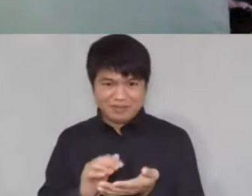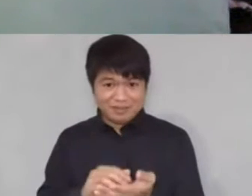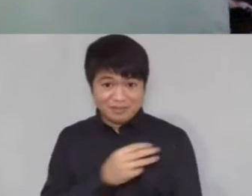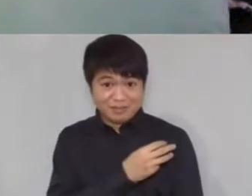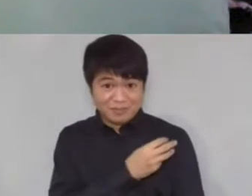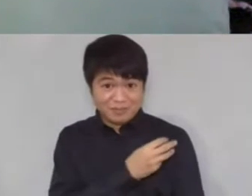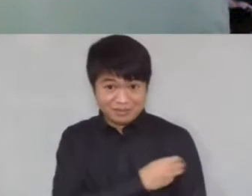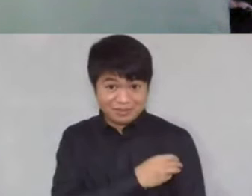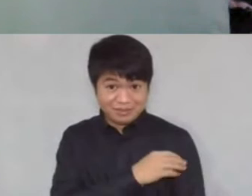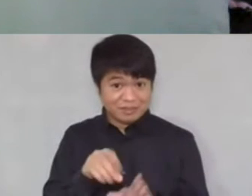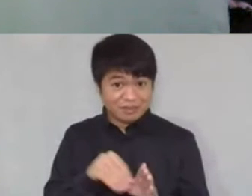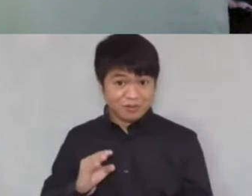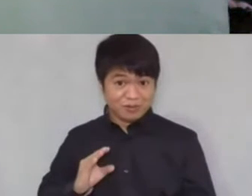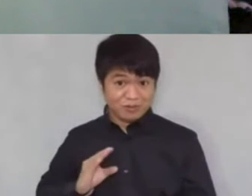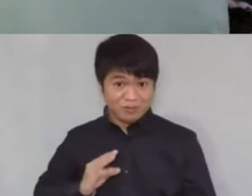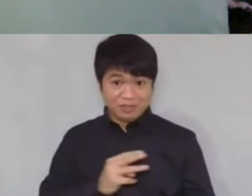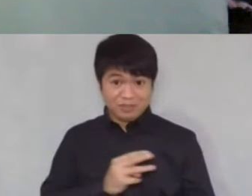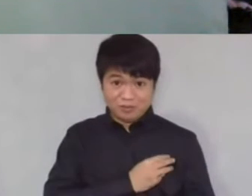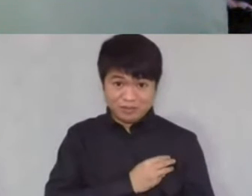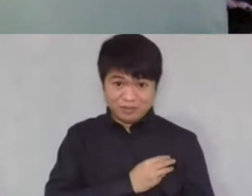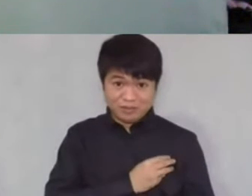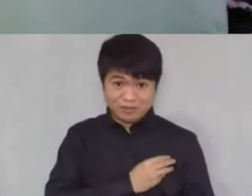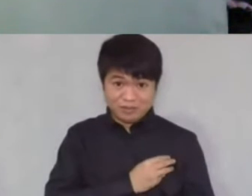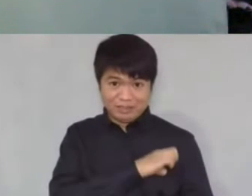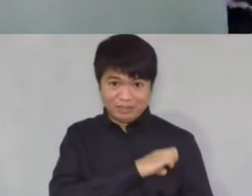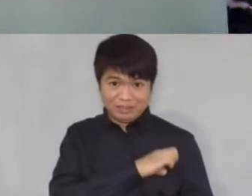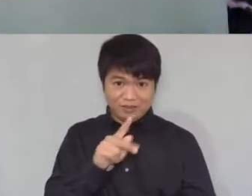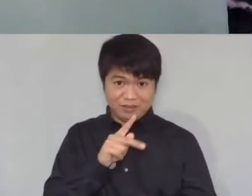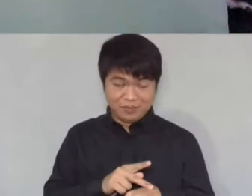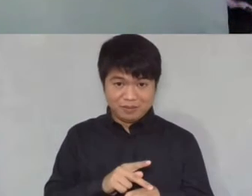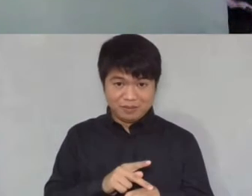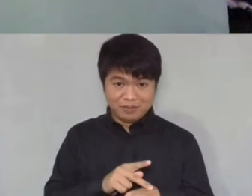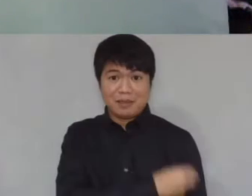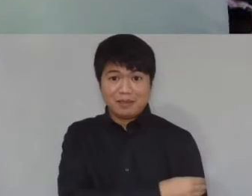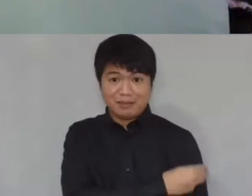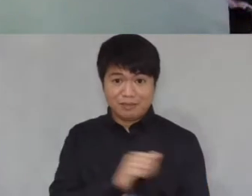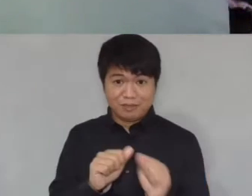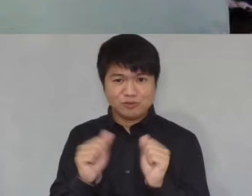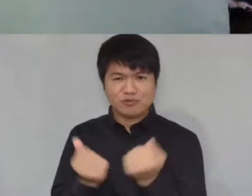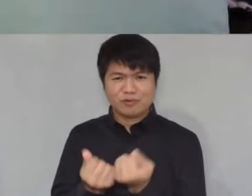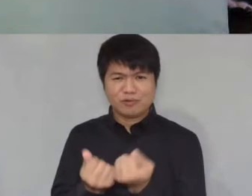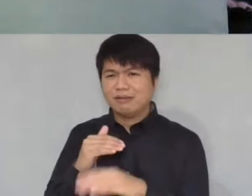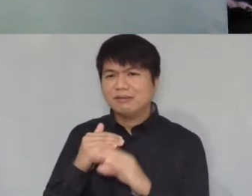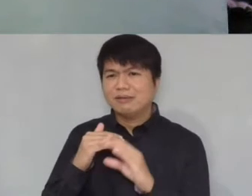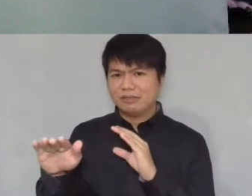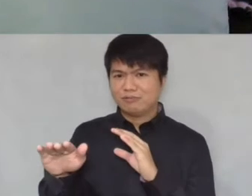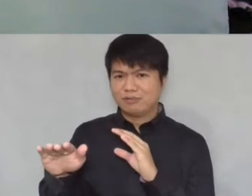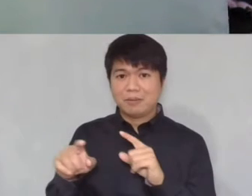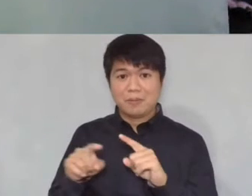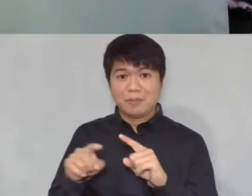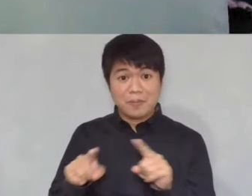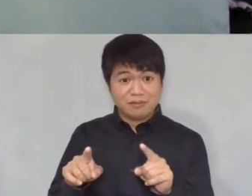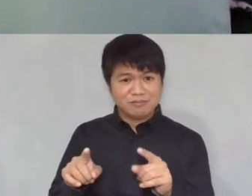the Commission on Ethics of the Philippine Medical Association. I'm just going to send it to you, but